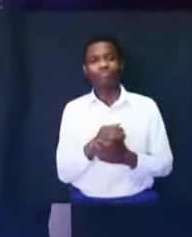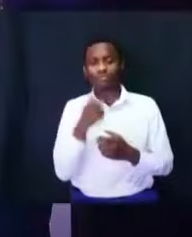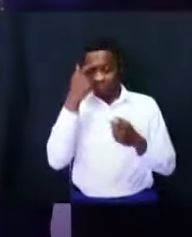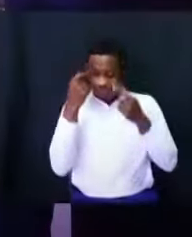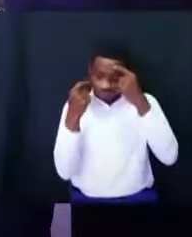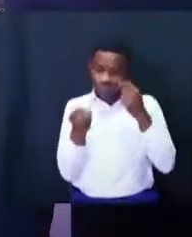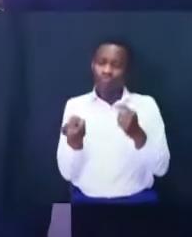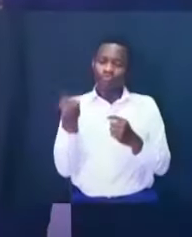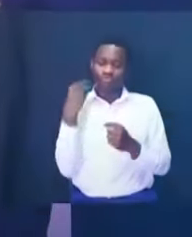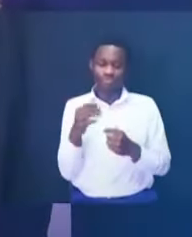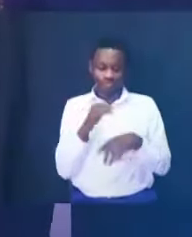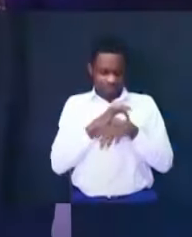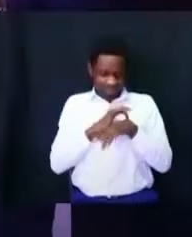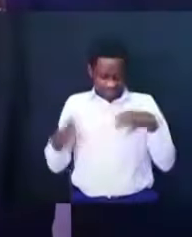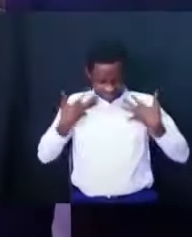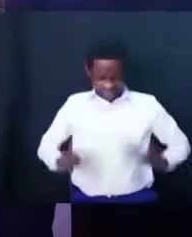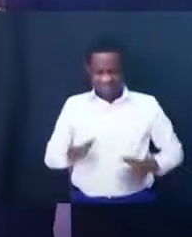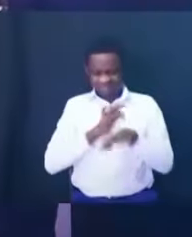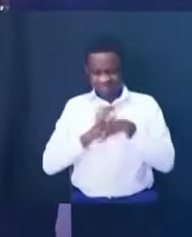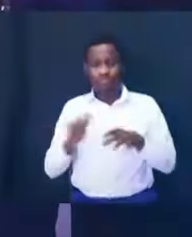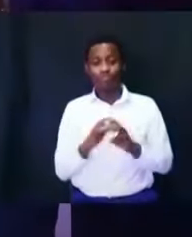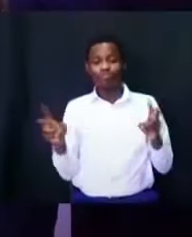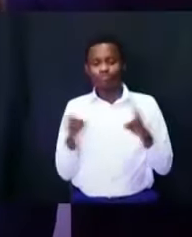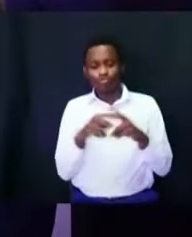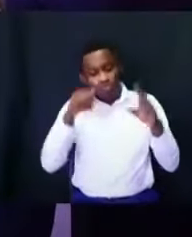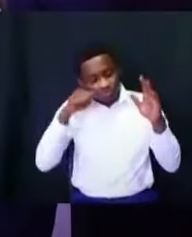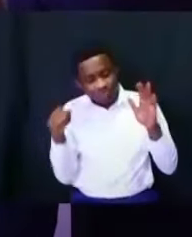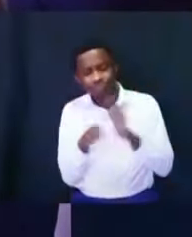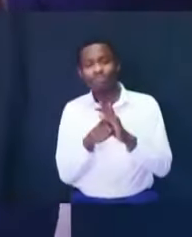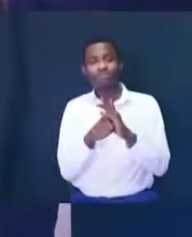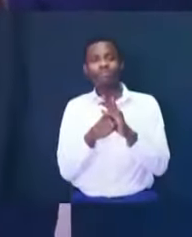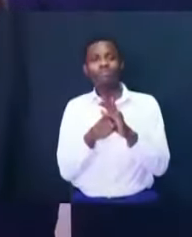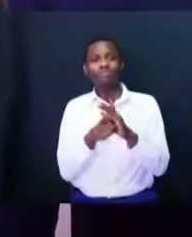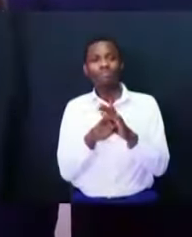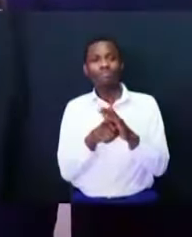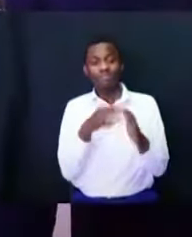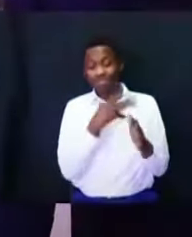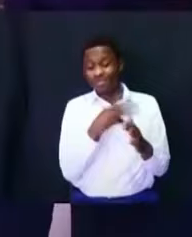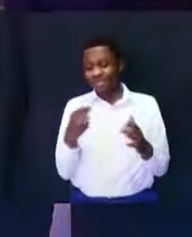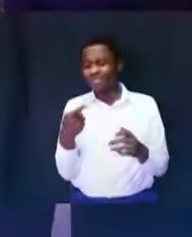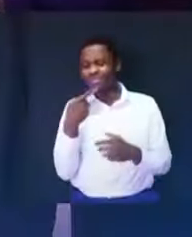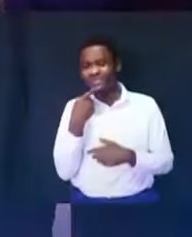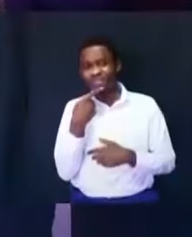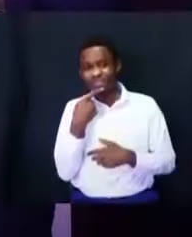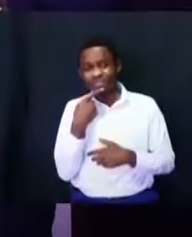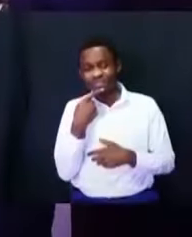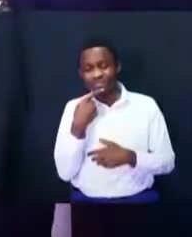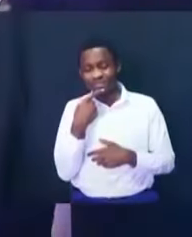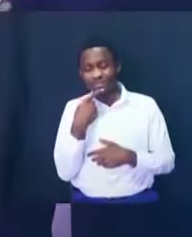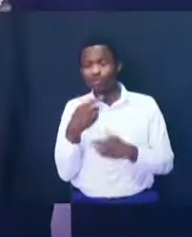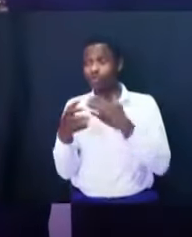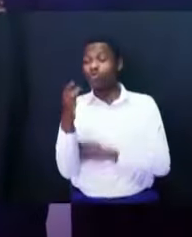was naked so I he and he said that is